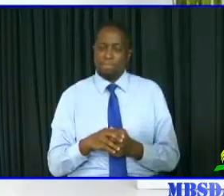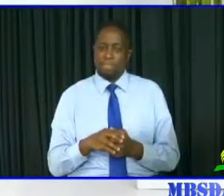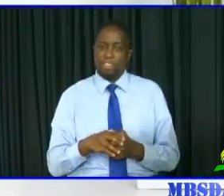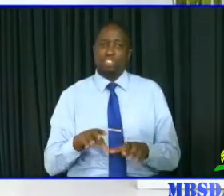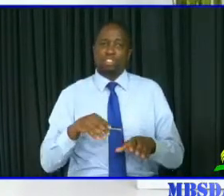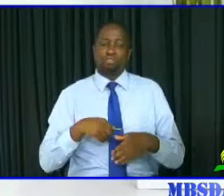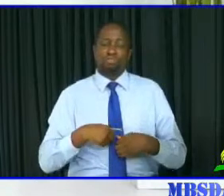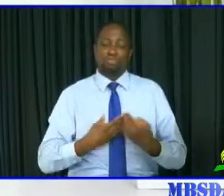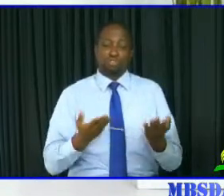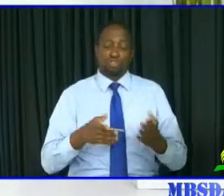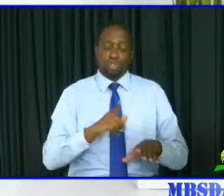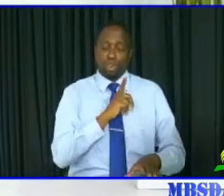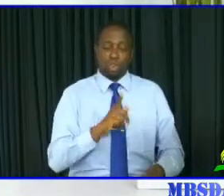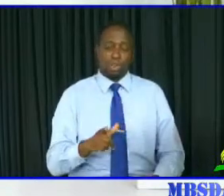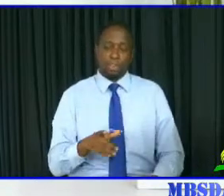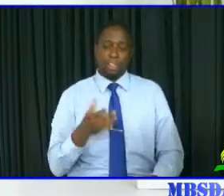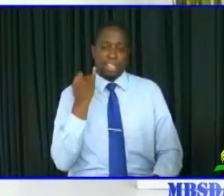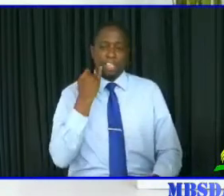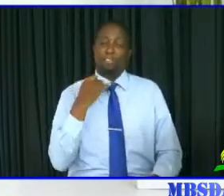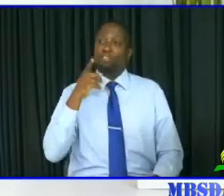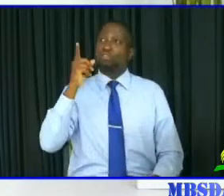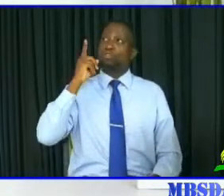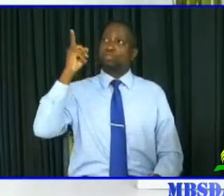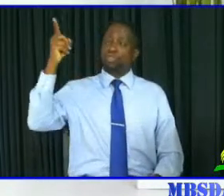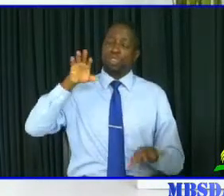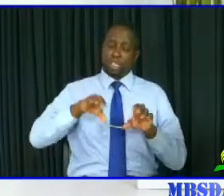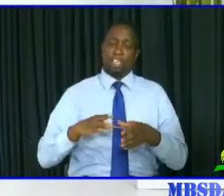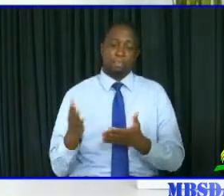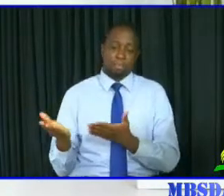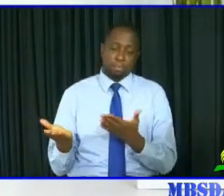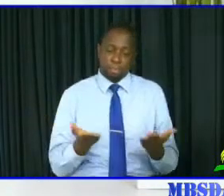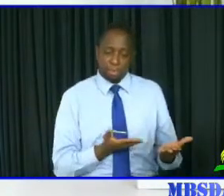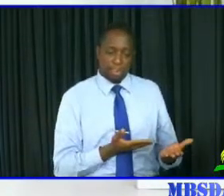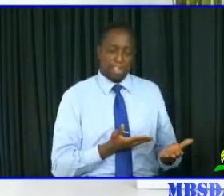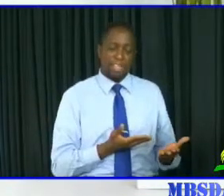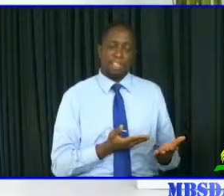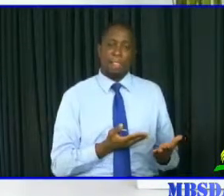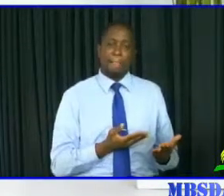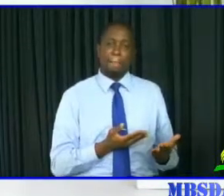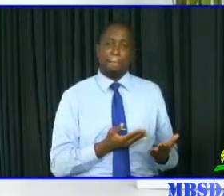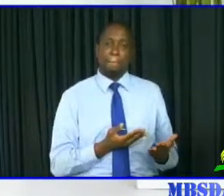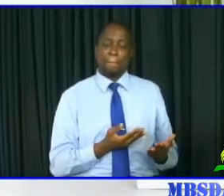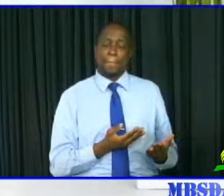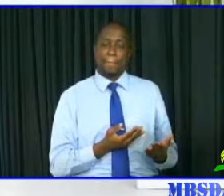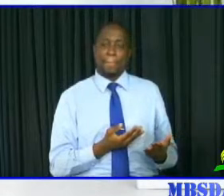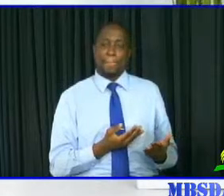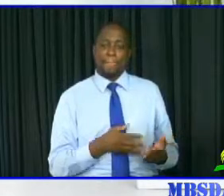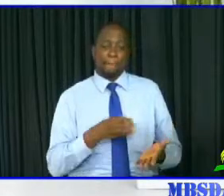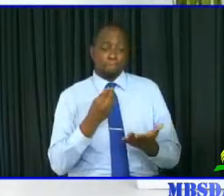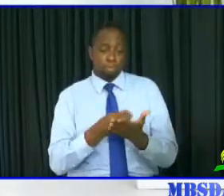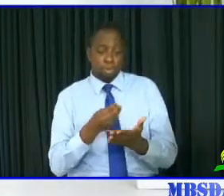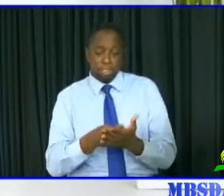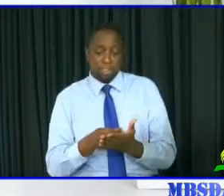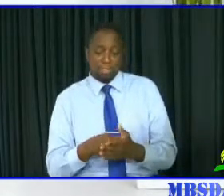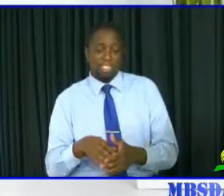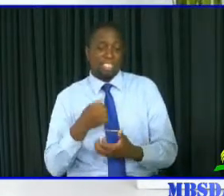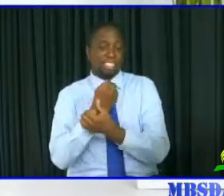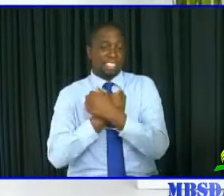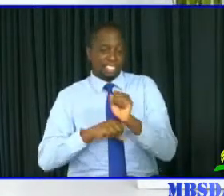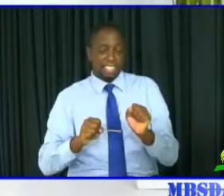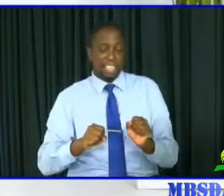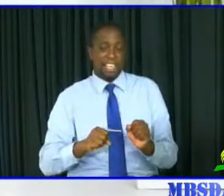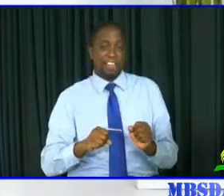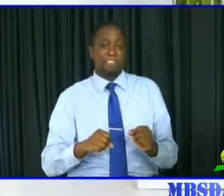So Lord, if you can bring a coin safely back to its owner, if you